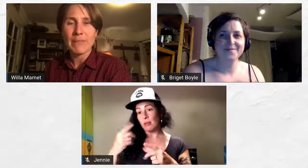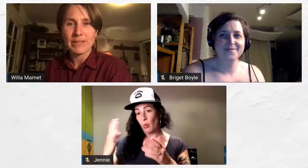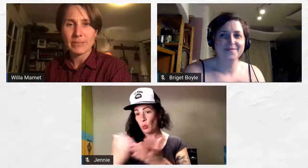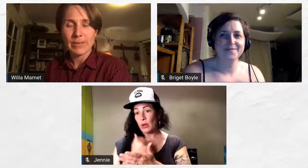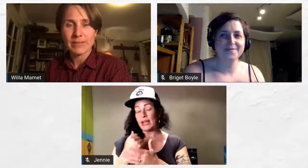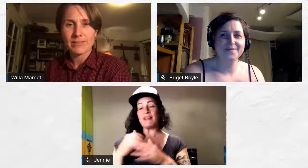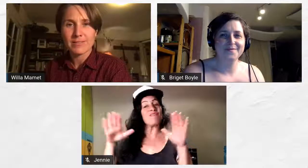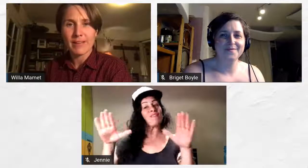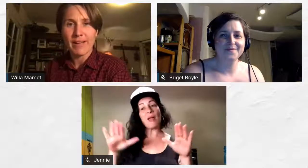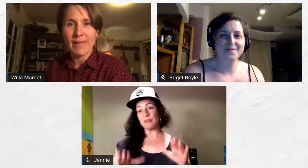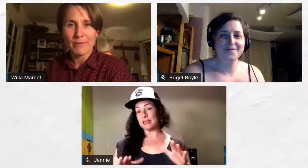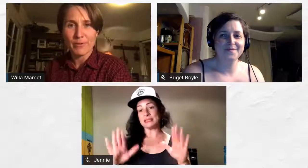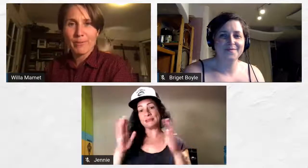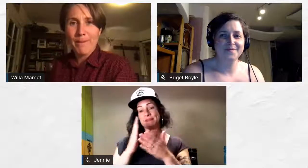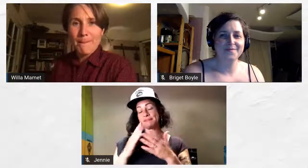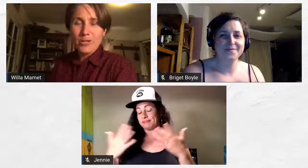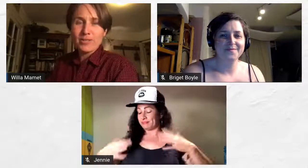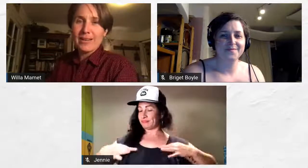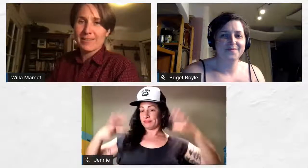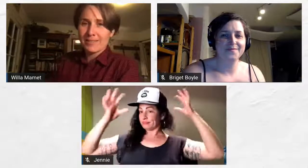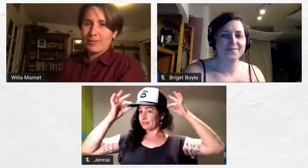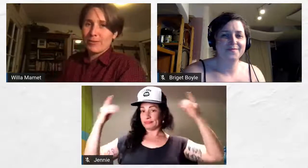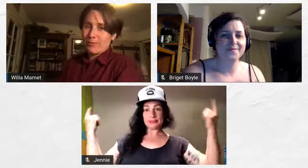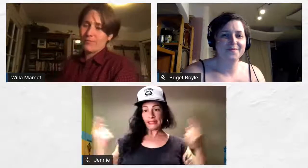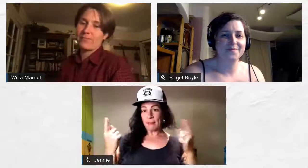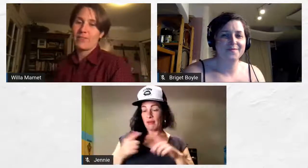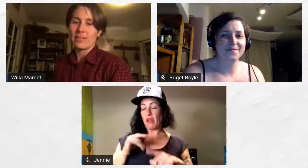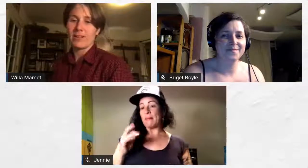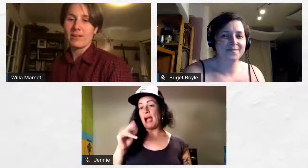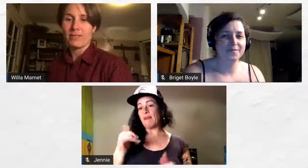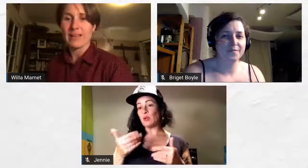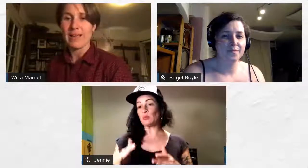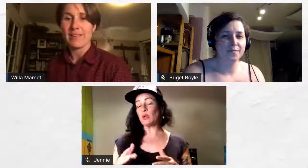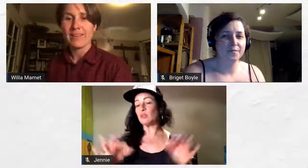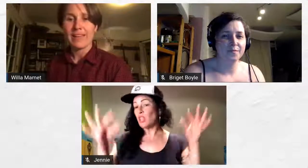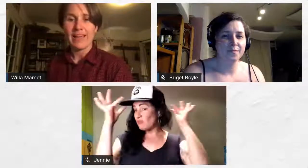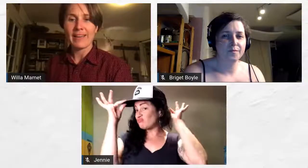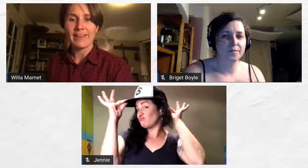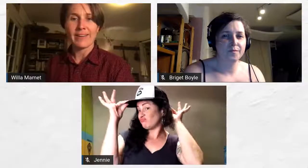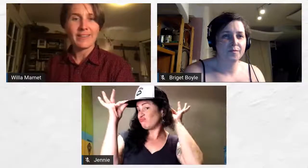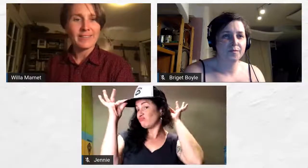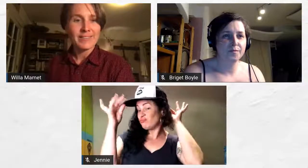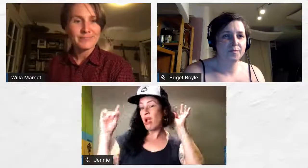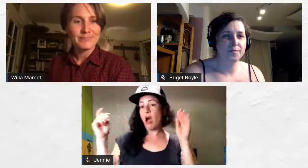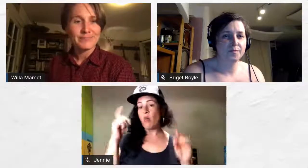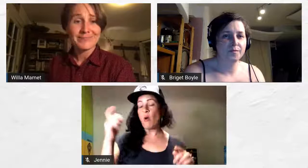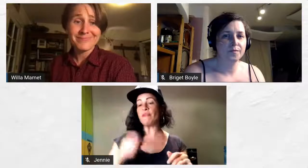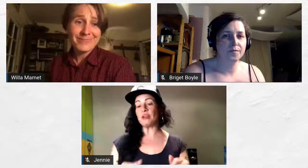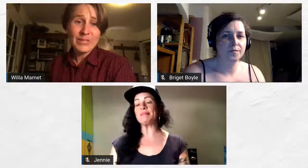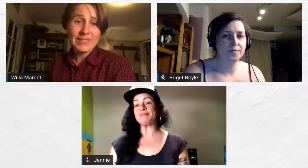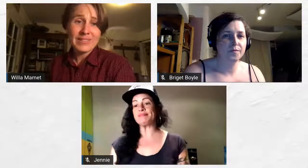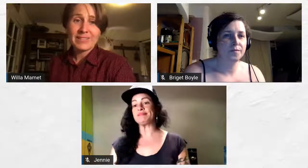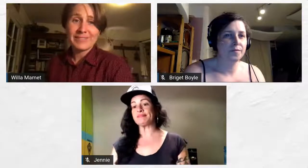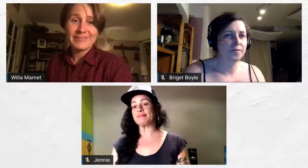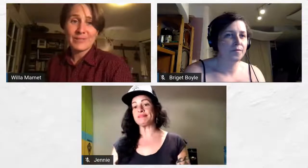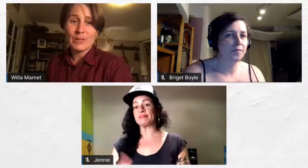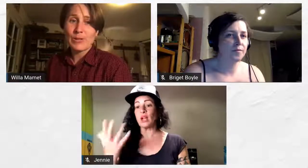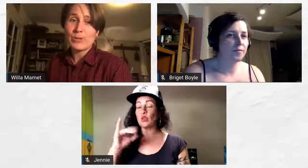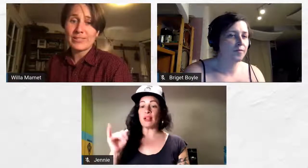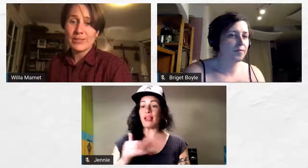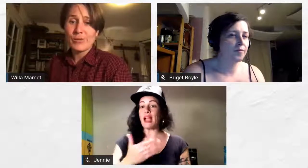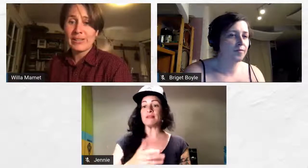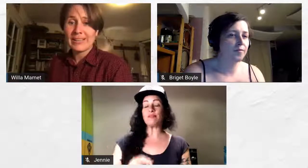a fabulous piece of Ivy Room merchandise, so you can floss it all over town and look like